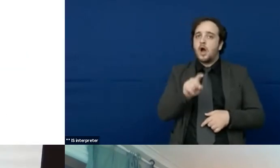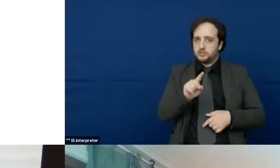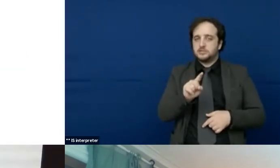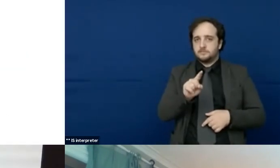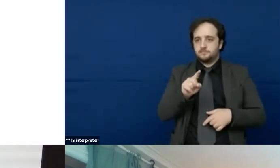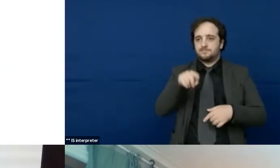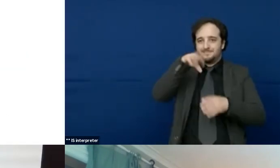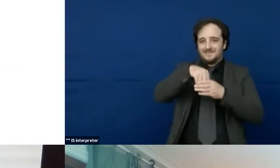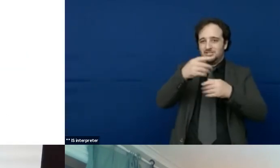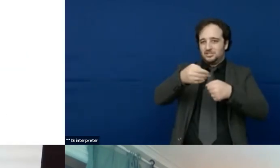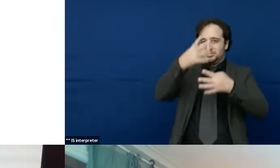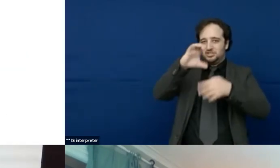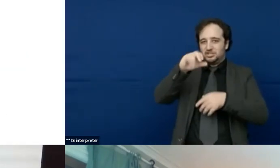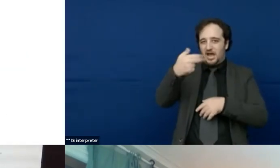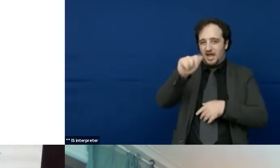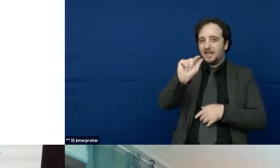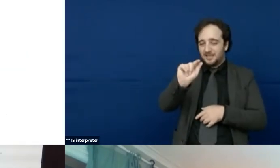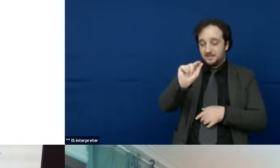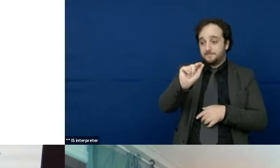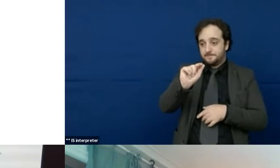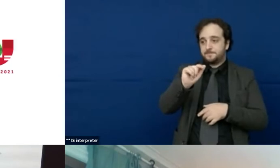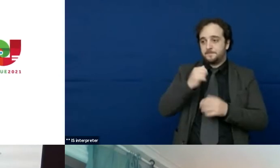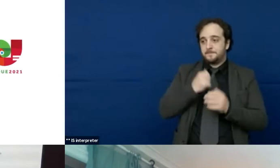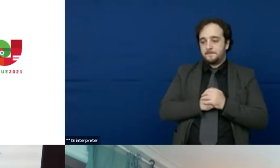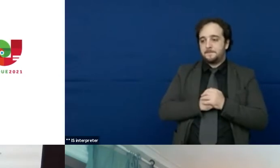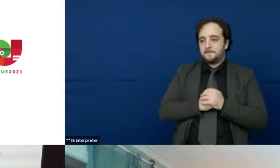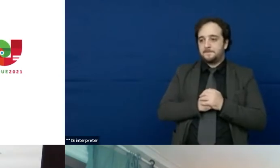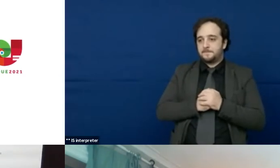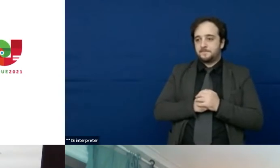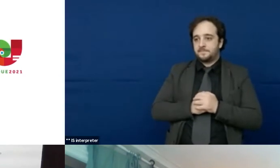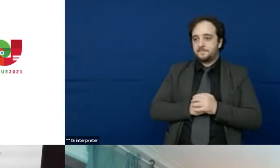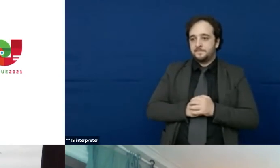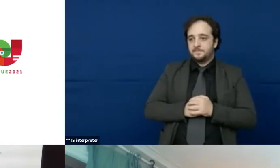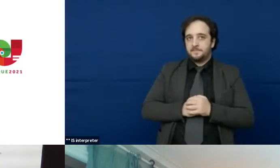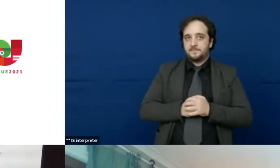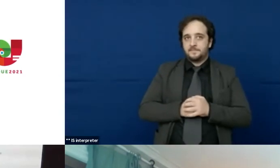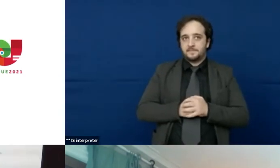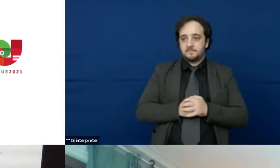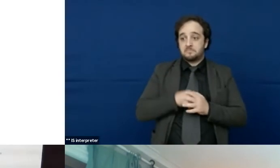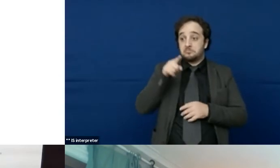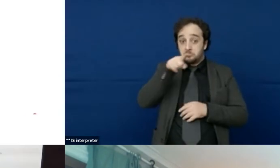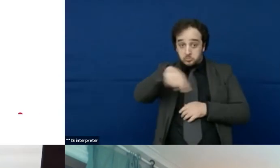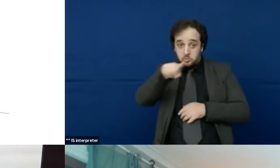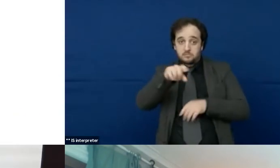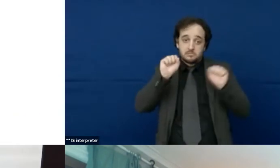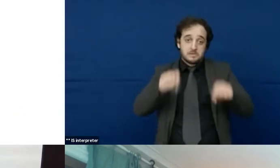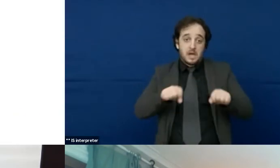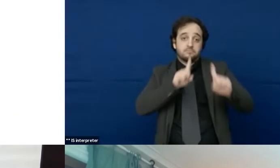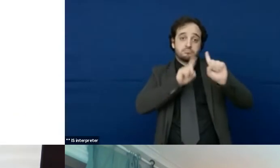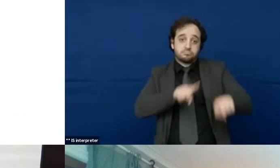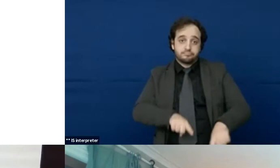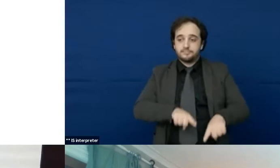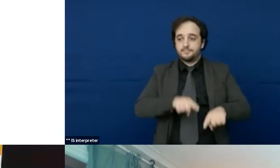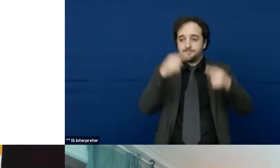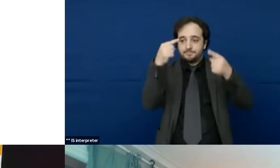It's the second. Yes, thank you very much. So this